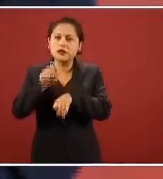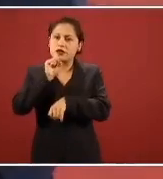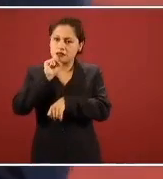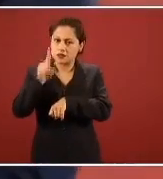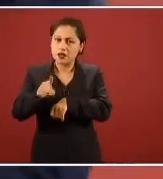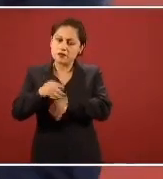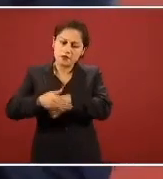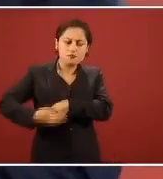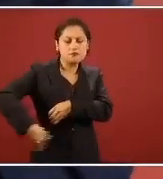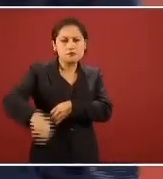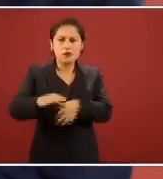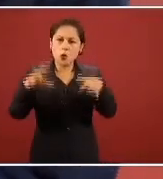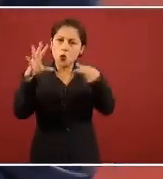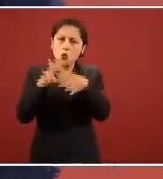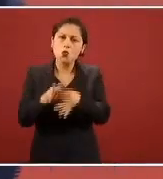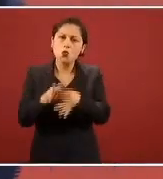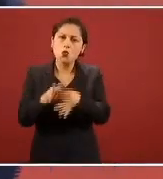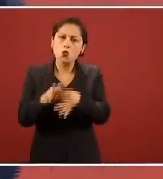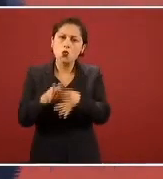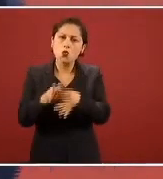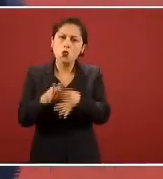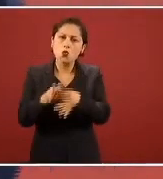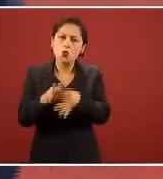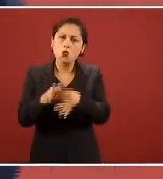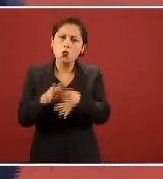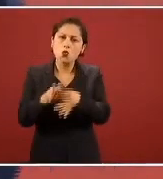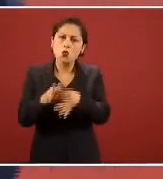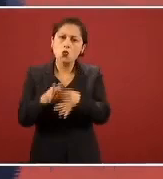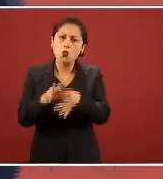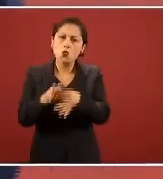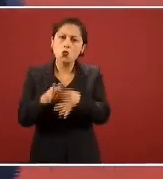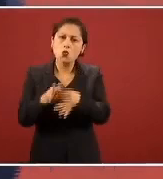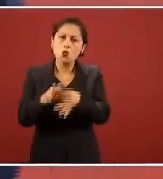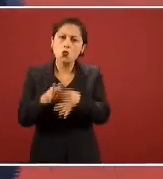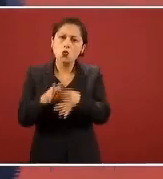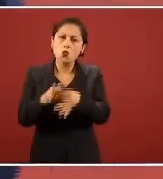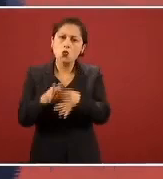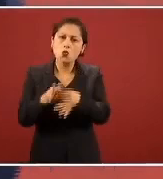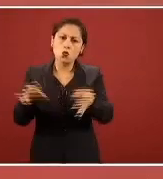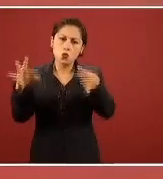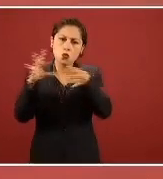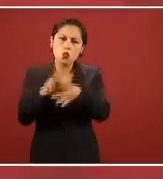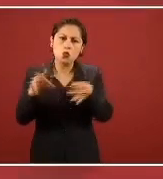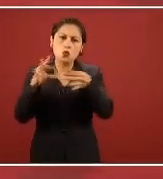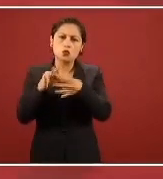Y deseo con toda mi alma. And I desire with all of my soul